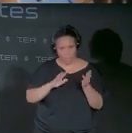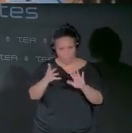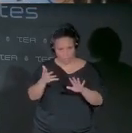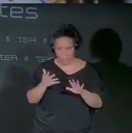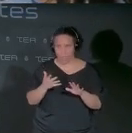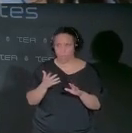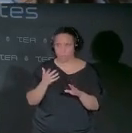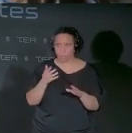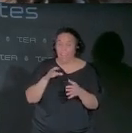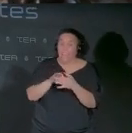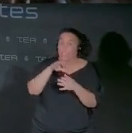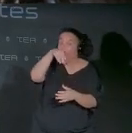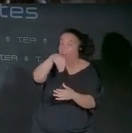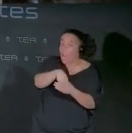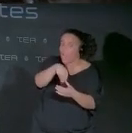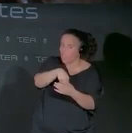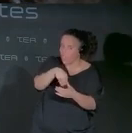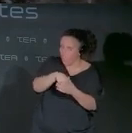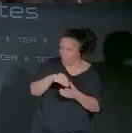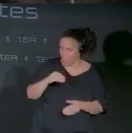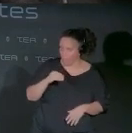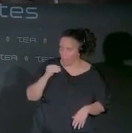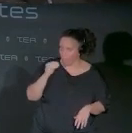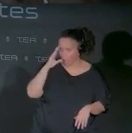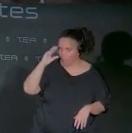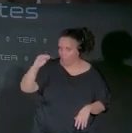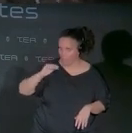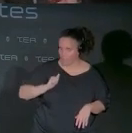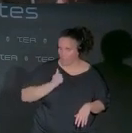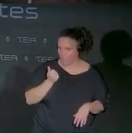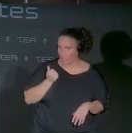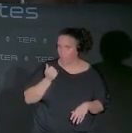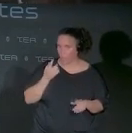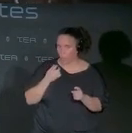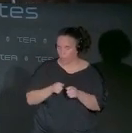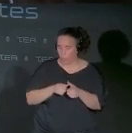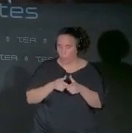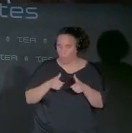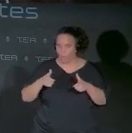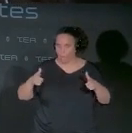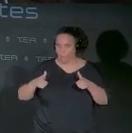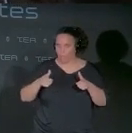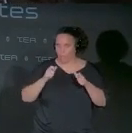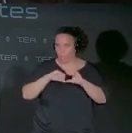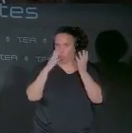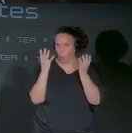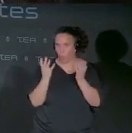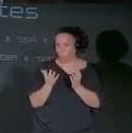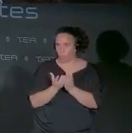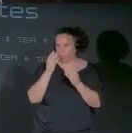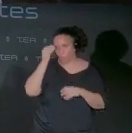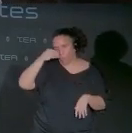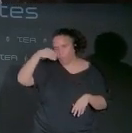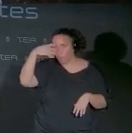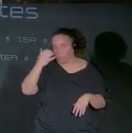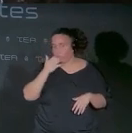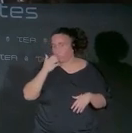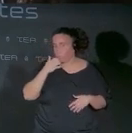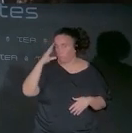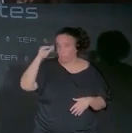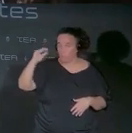these huge worlds, makes it very accessible to people who want to create stuff. What is the status there? I'm